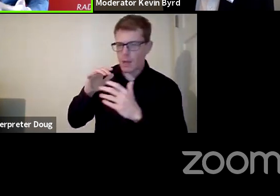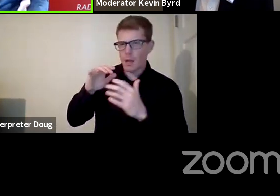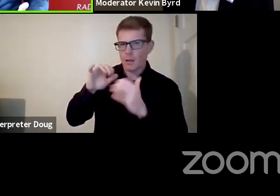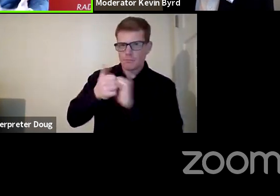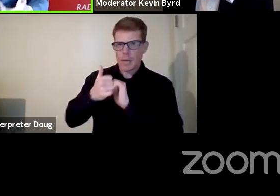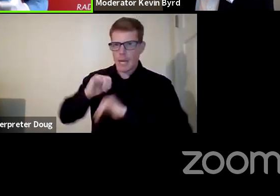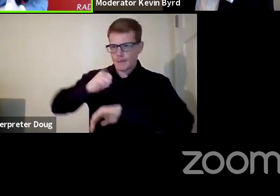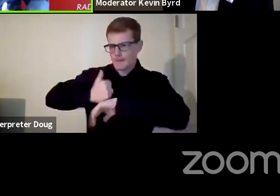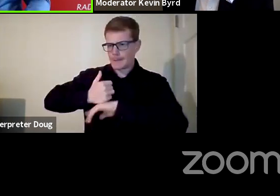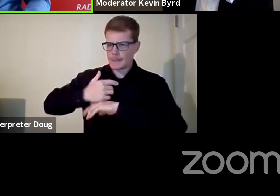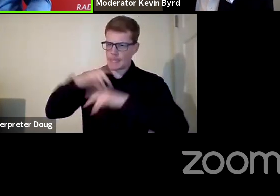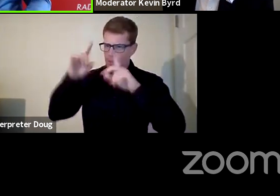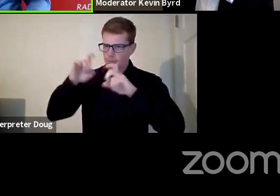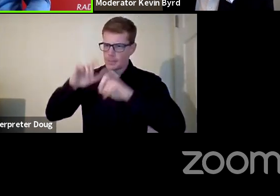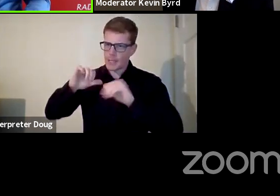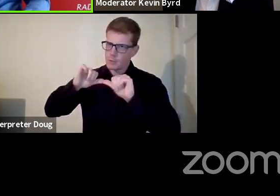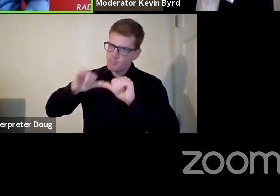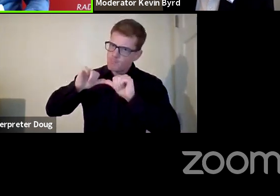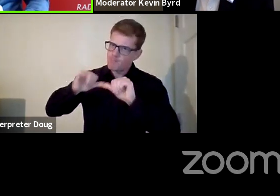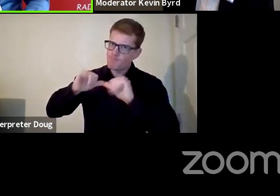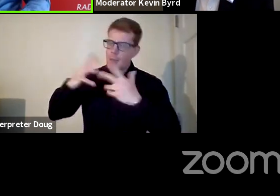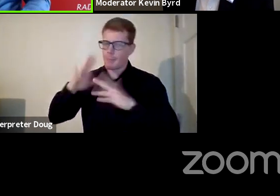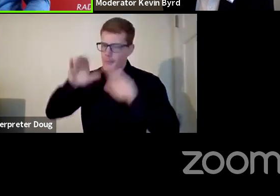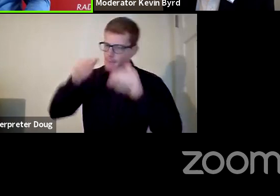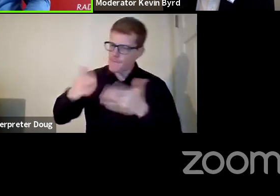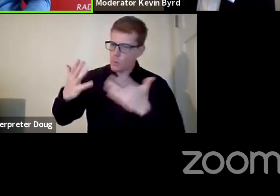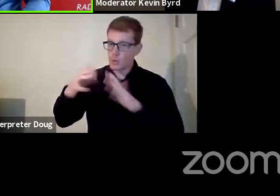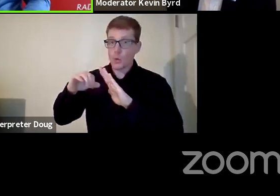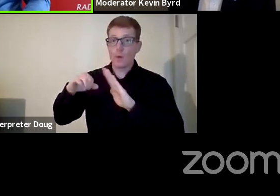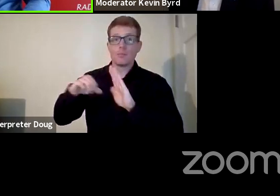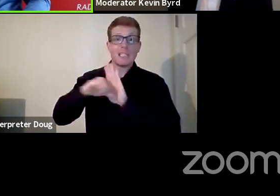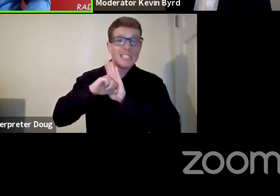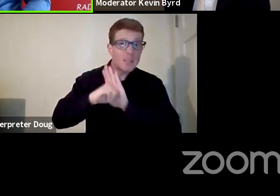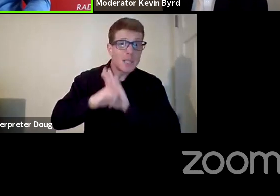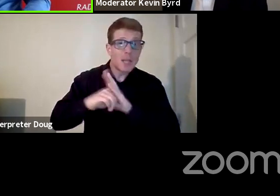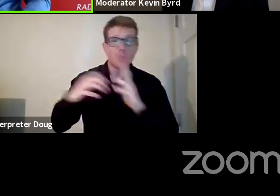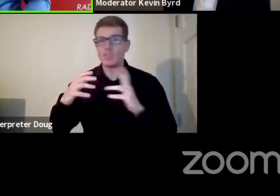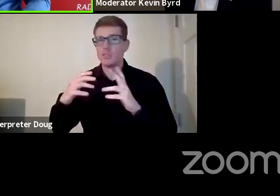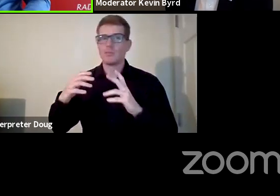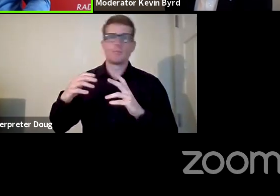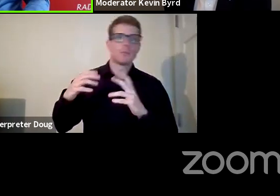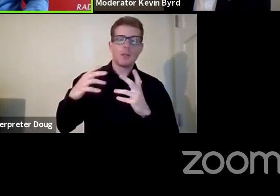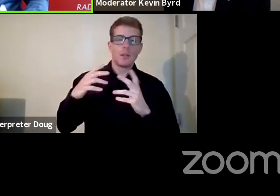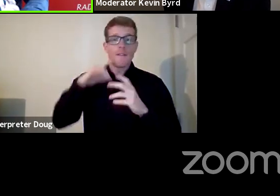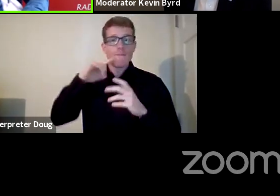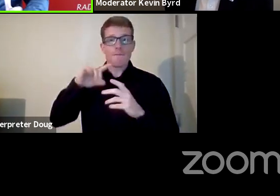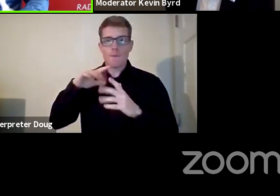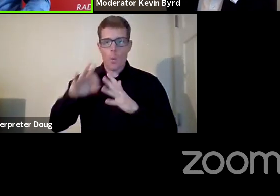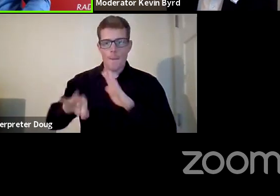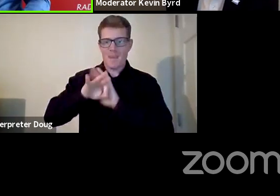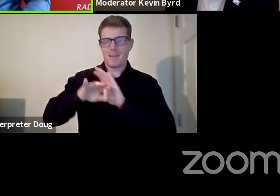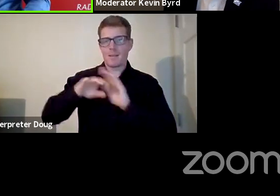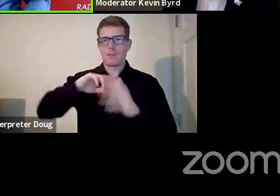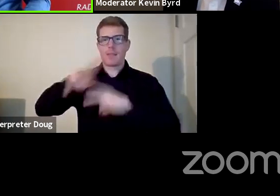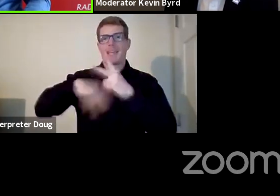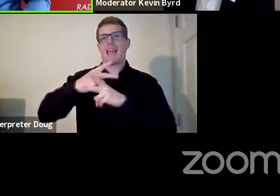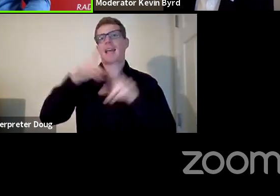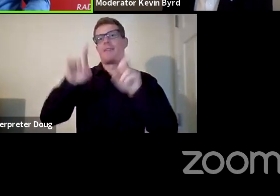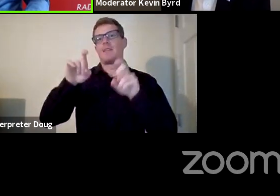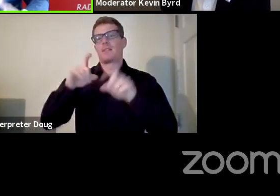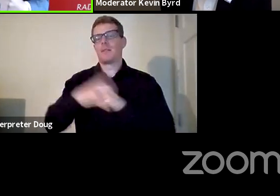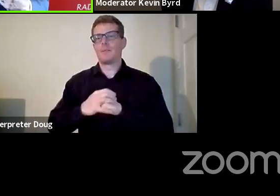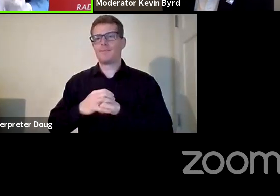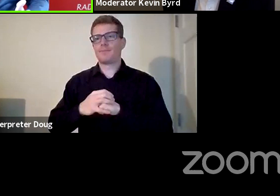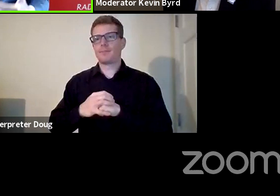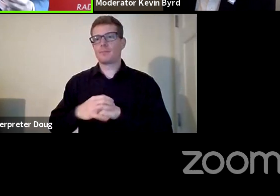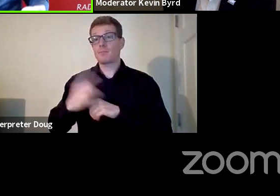on some symptoms type of testing. But one of the other things that I'm pretty excited about, that is there are a couple of different groups that are working on some